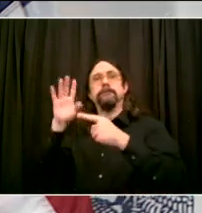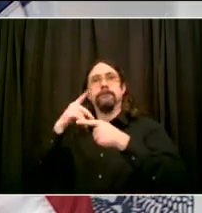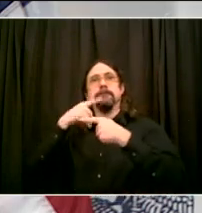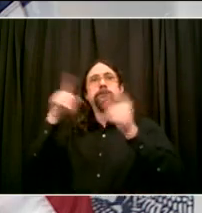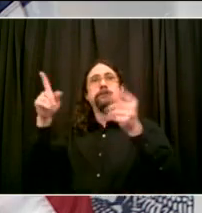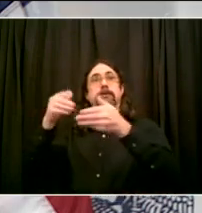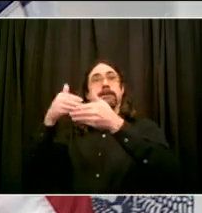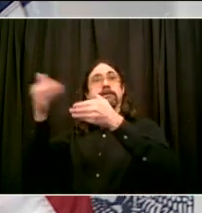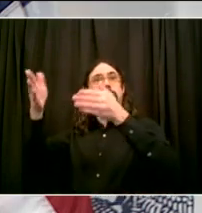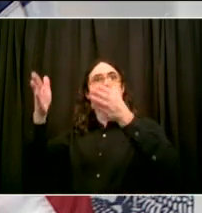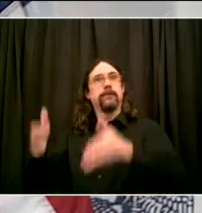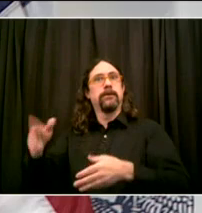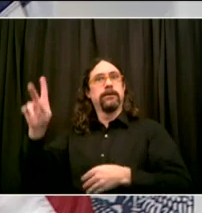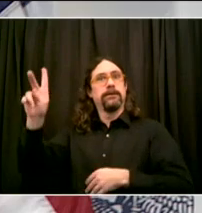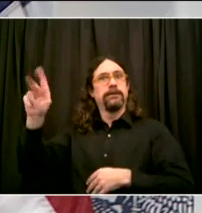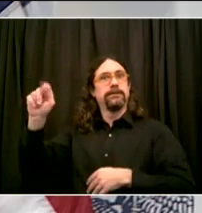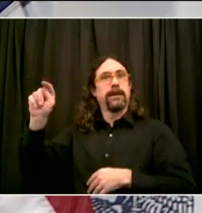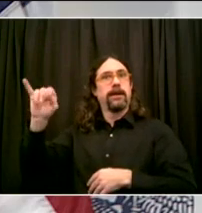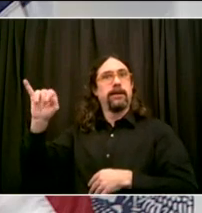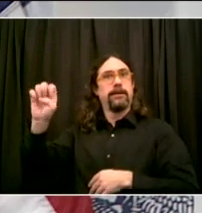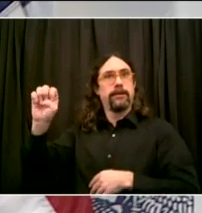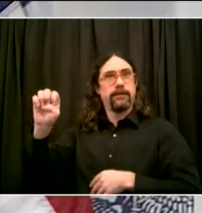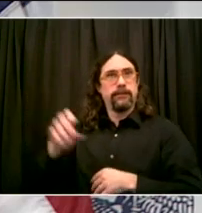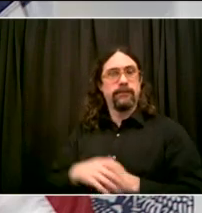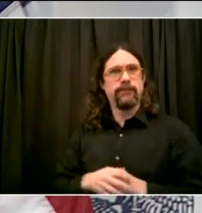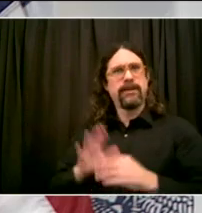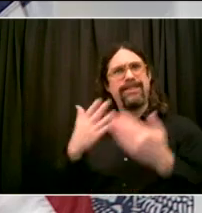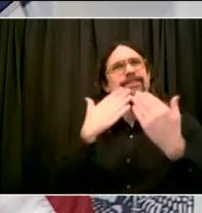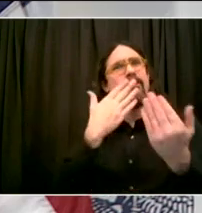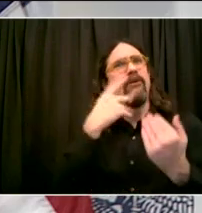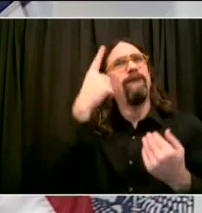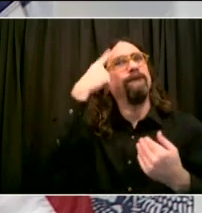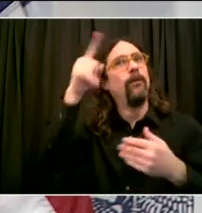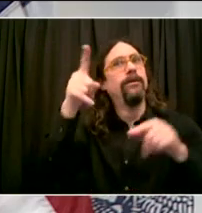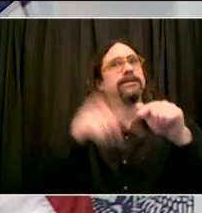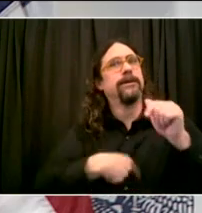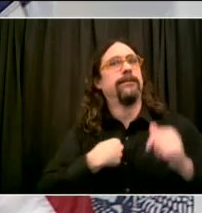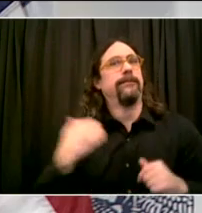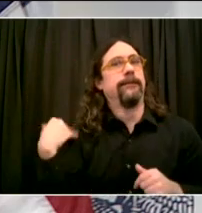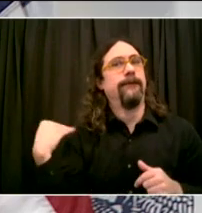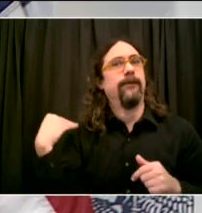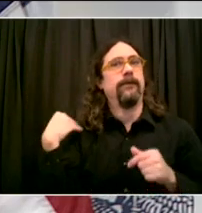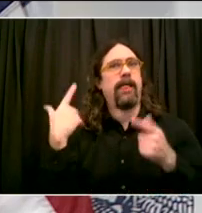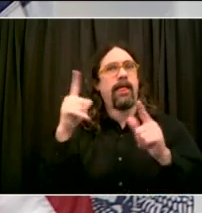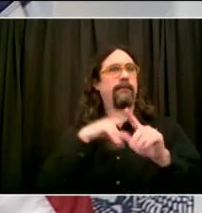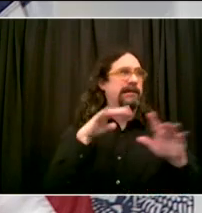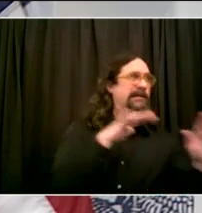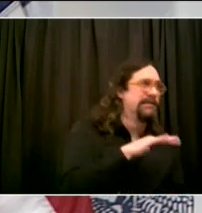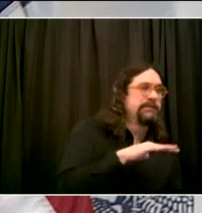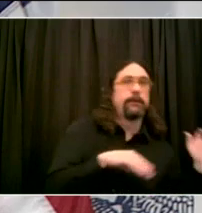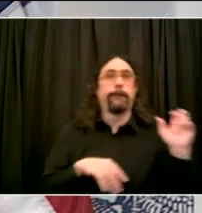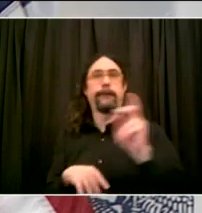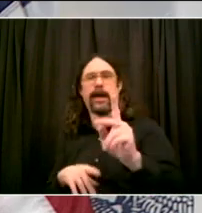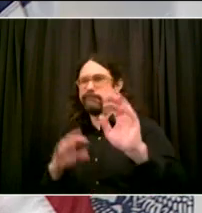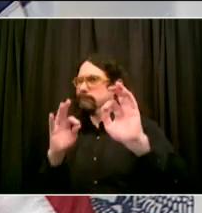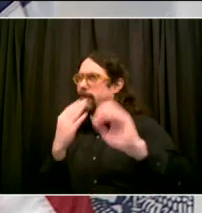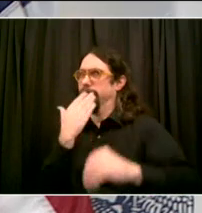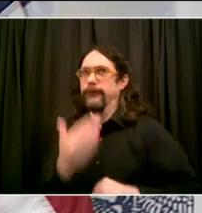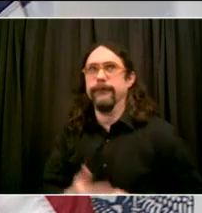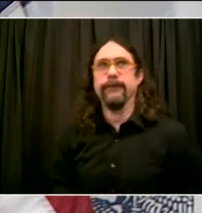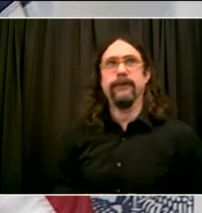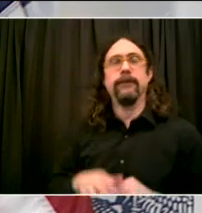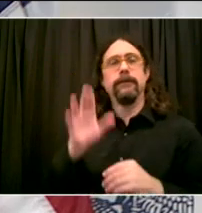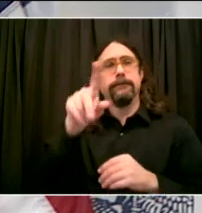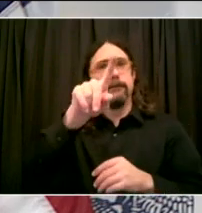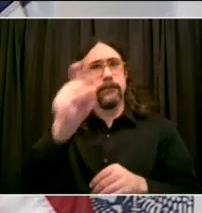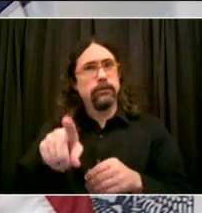asked about yesterday, but do you think that restaurant workers should receive priority in getting the vaccine, maybe be added to 1B, or at least,